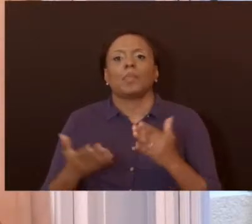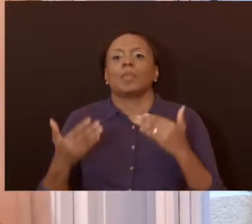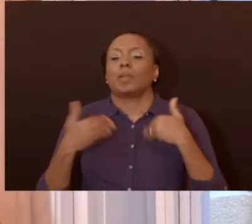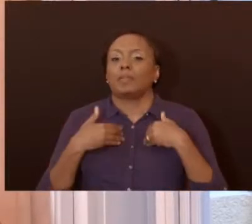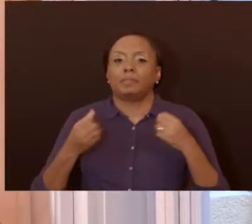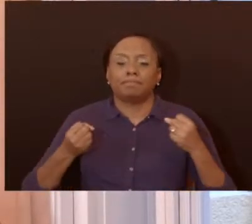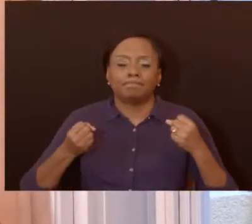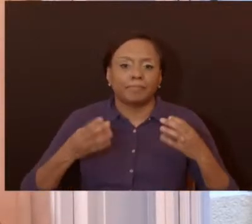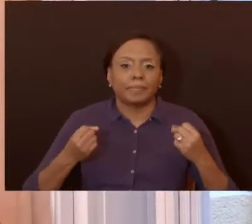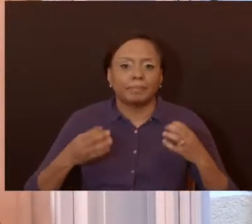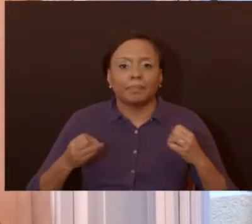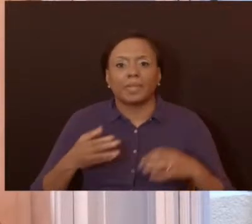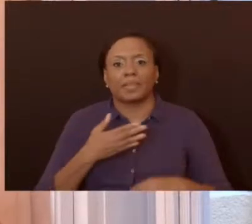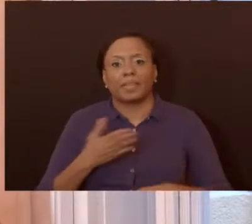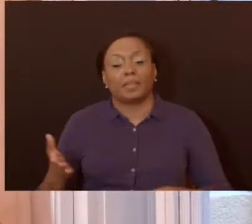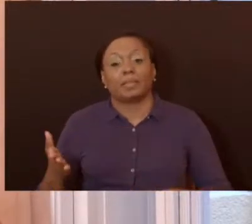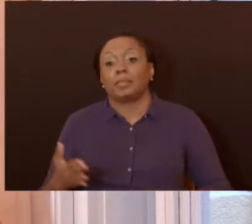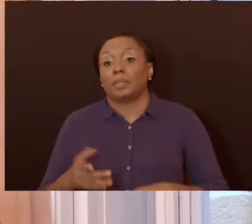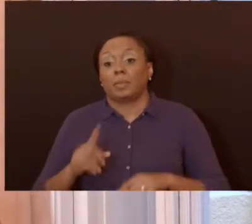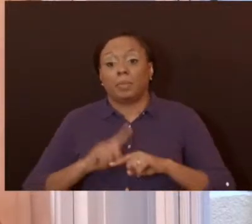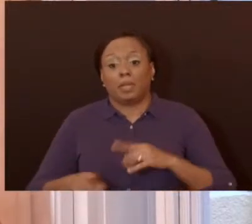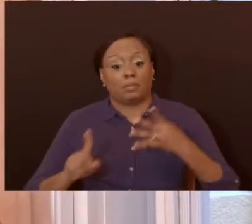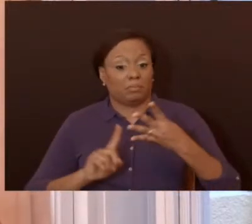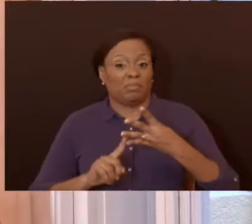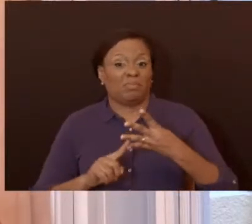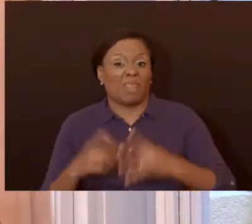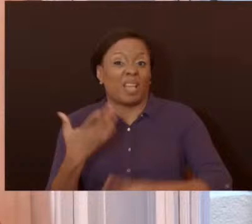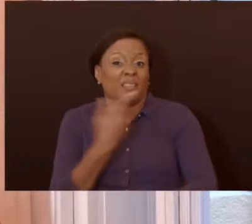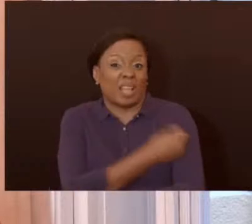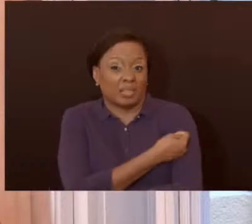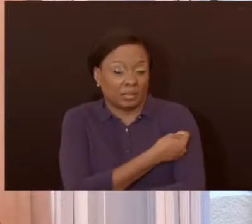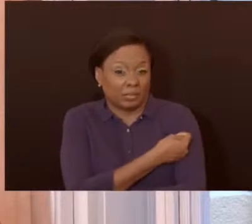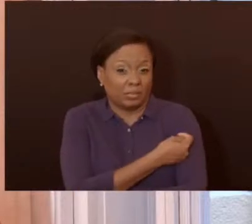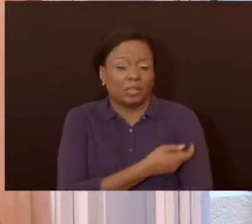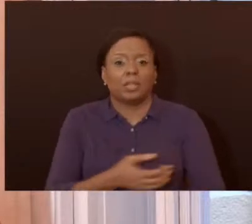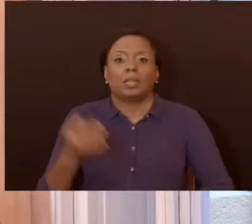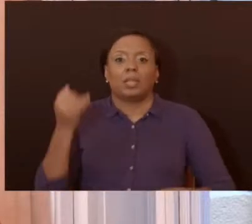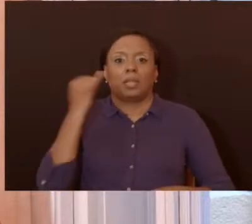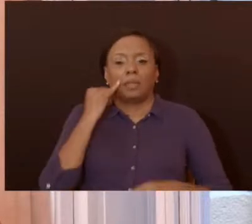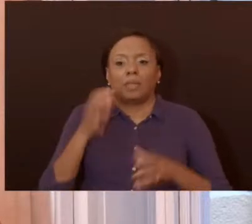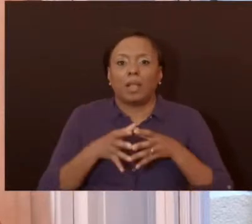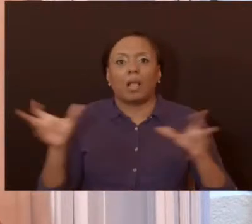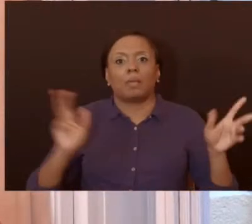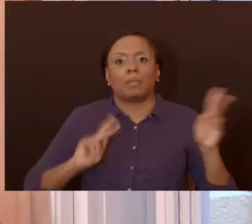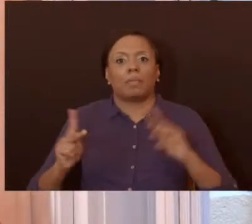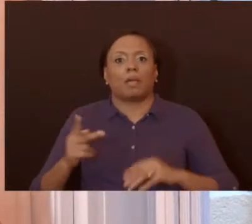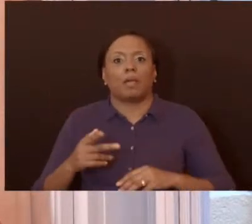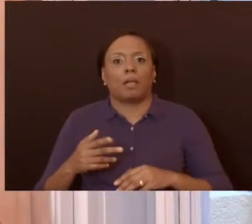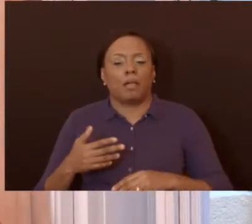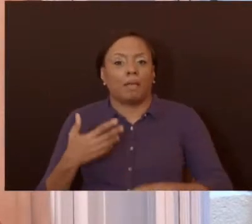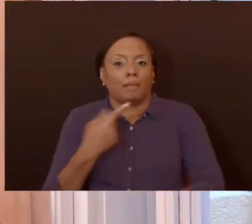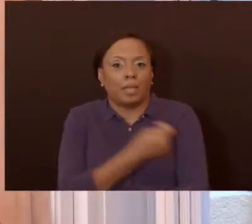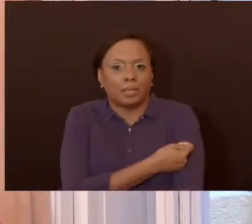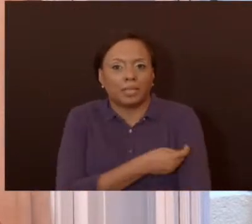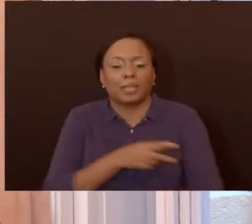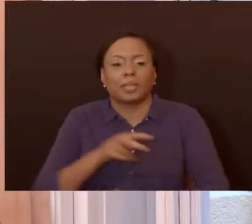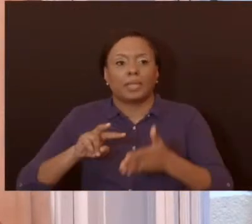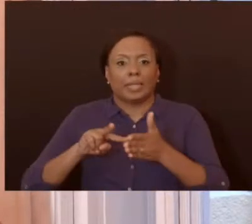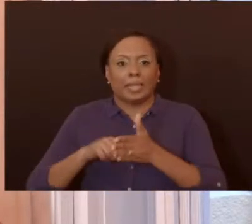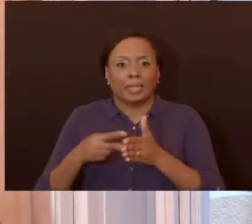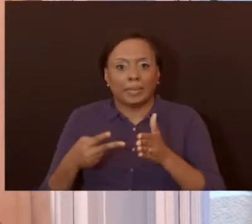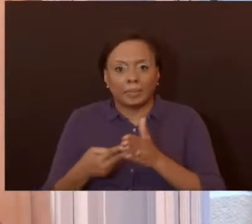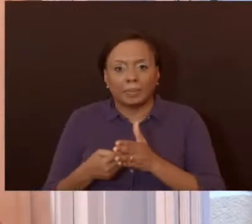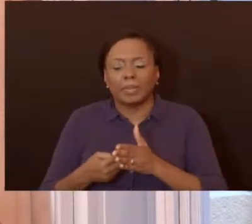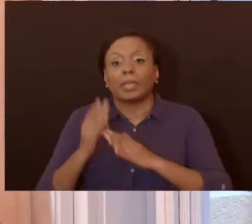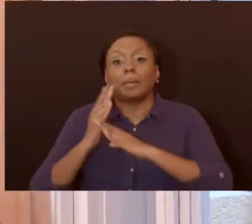layers, and the final layer is vaccination. And if you get as many persons as possible vaccinated, then there's something called herd immunity,